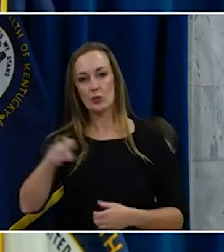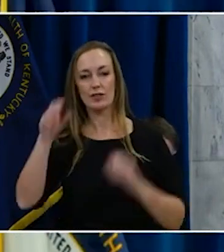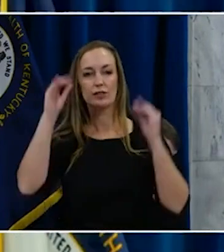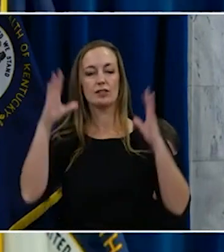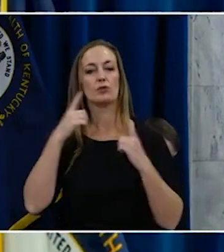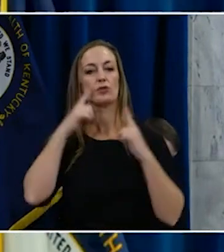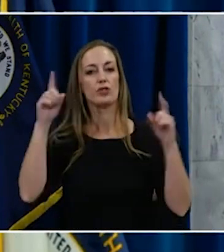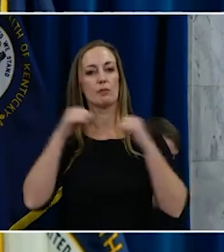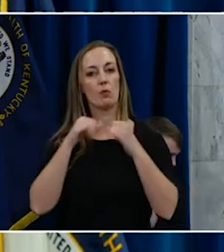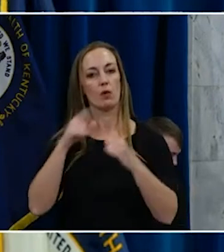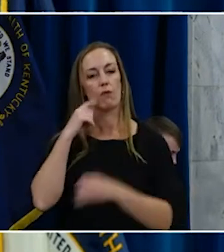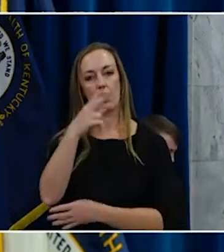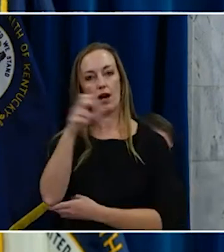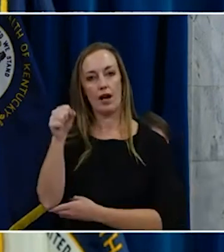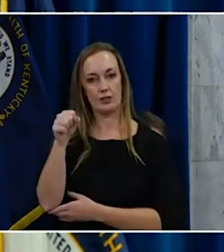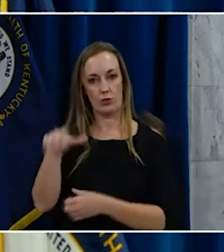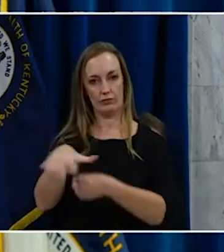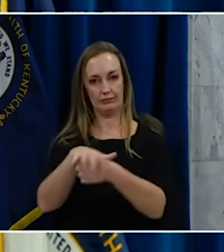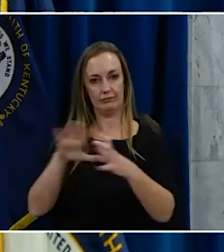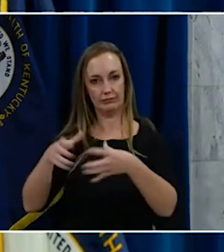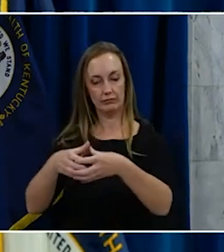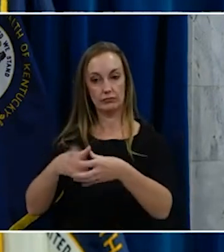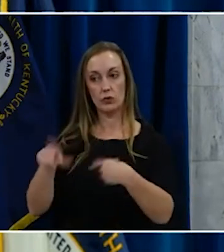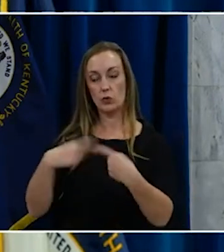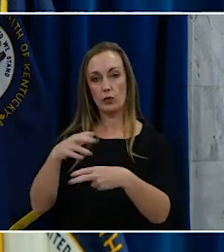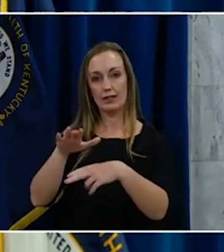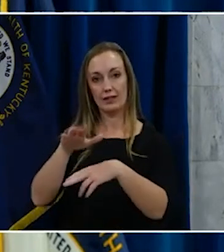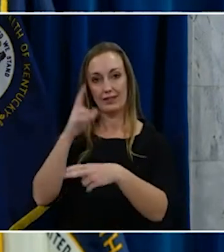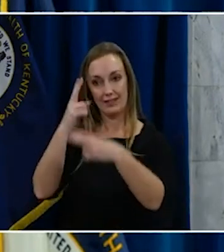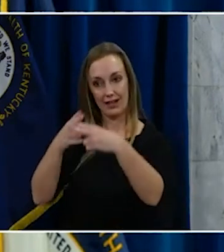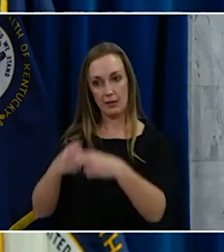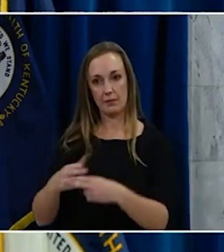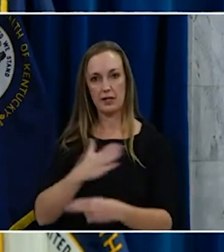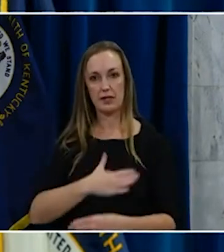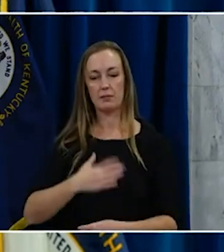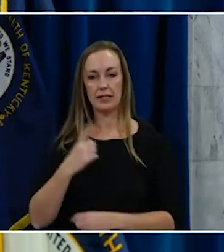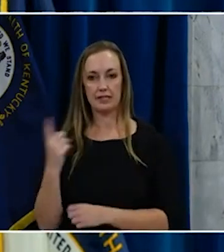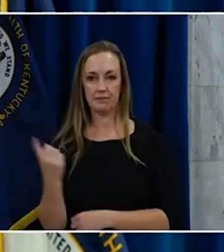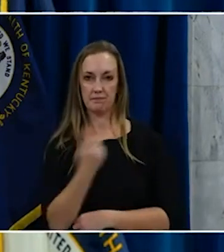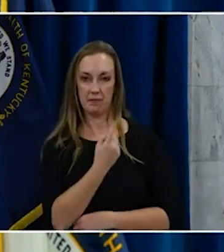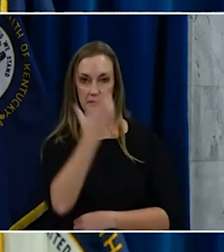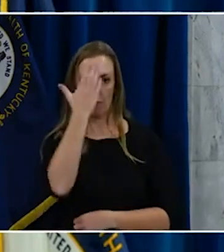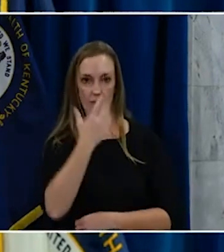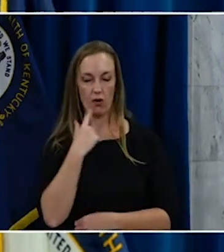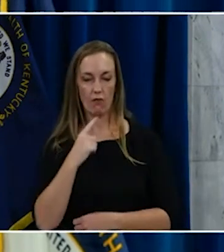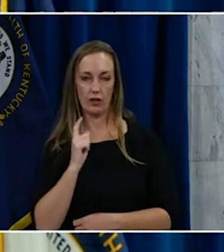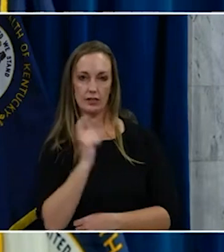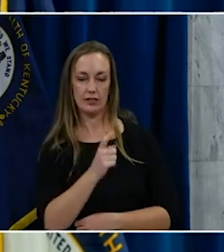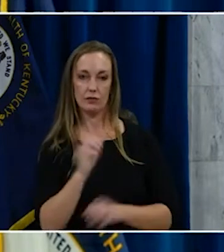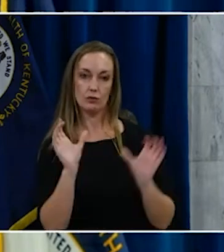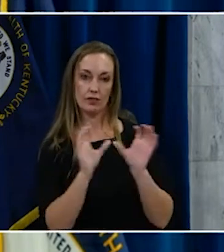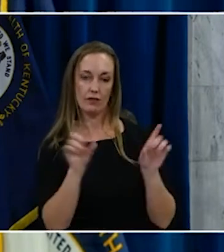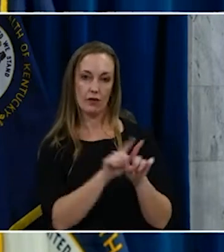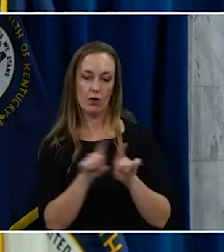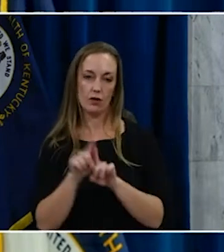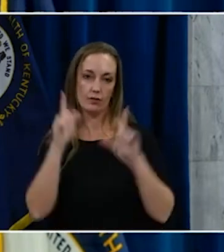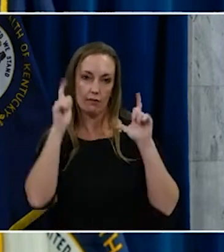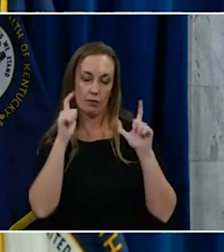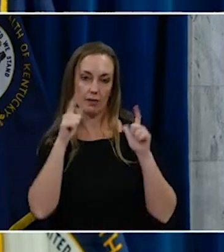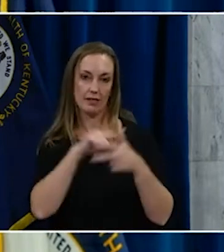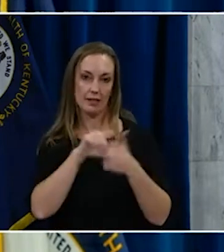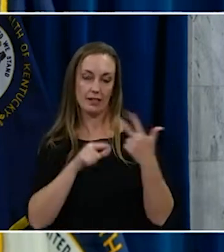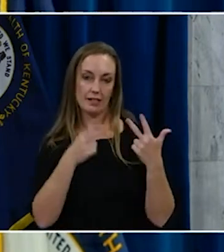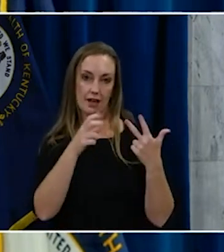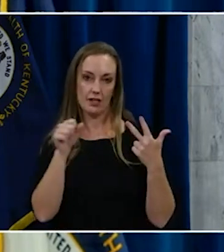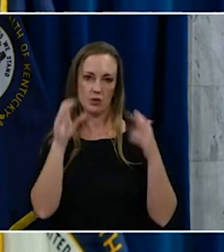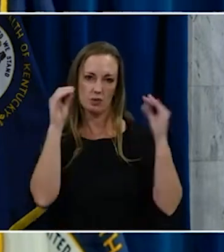for the High School Division. As I call your name, please join us up front to receive your certificate and photograph. These high school teachers